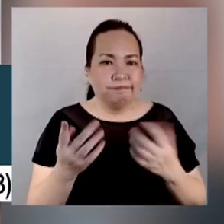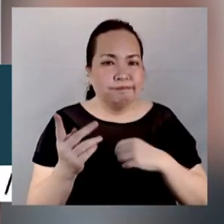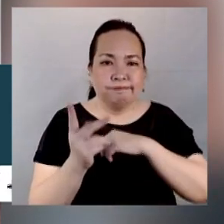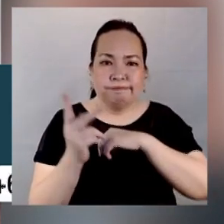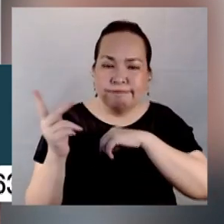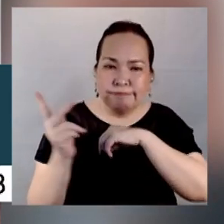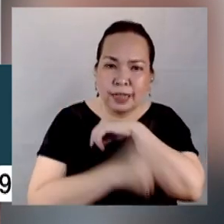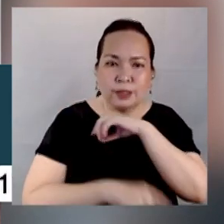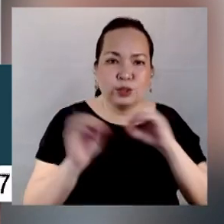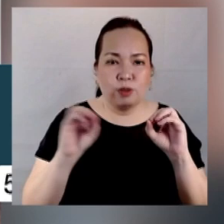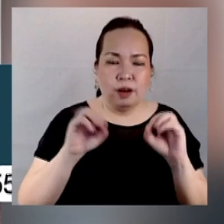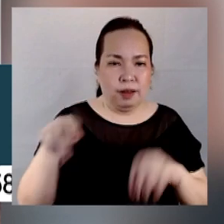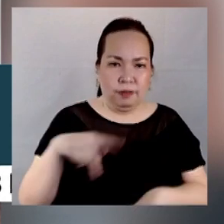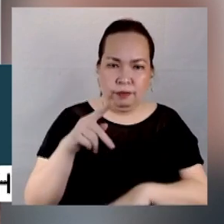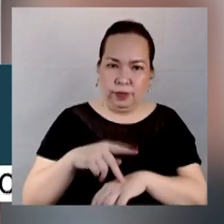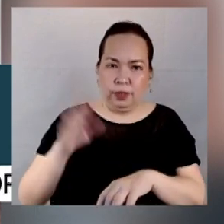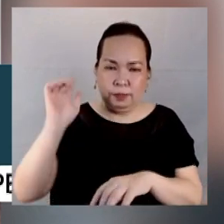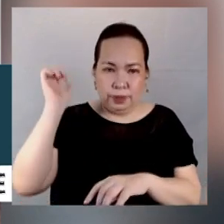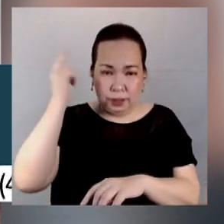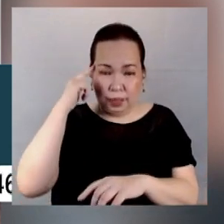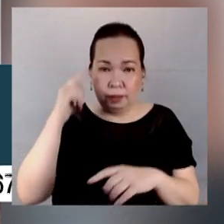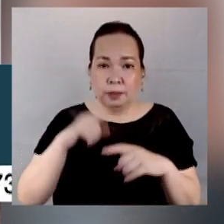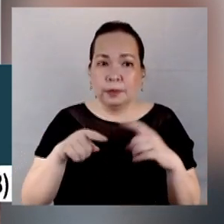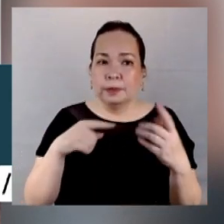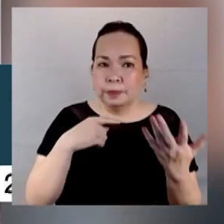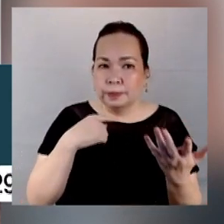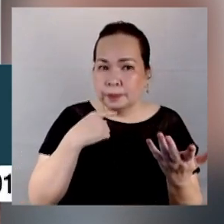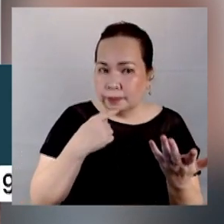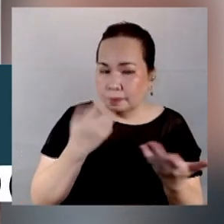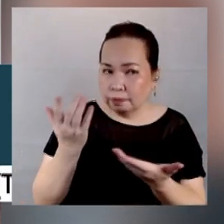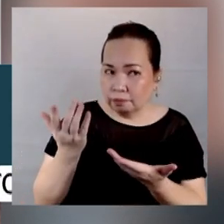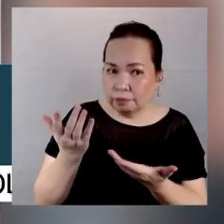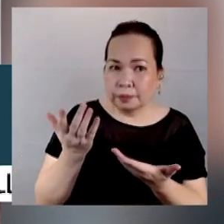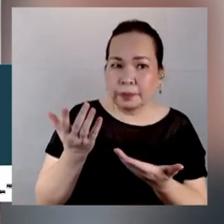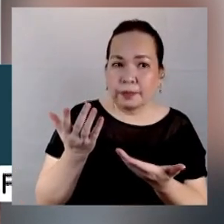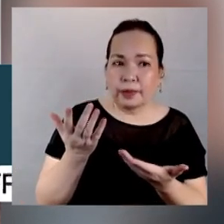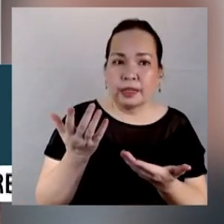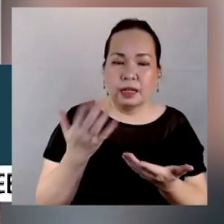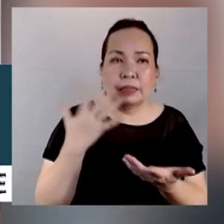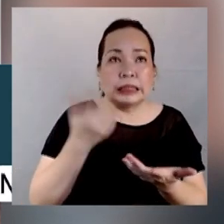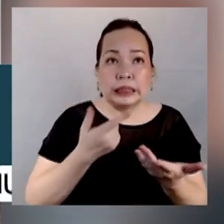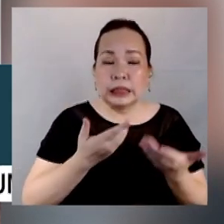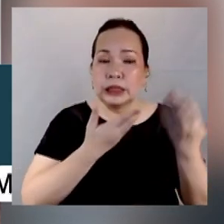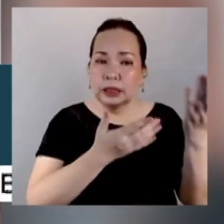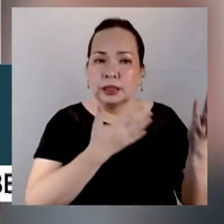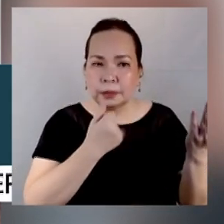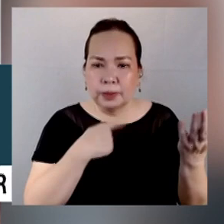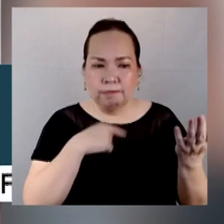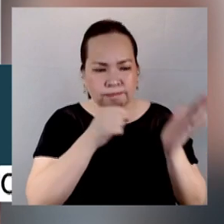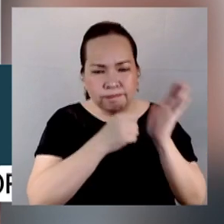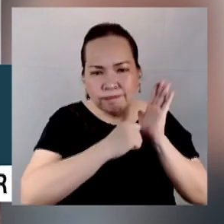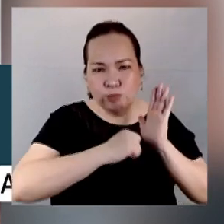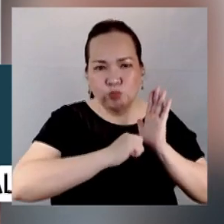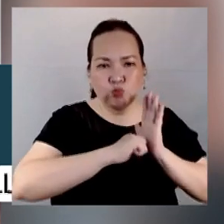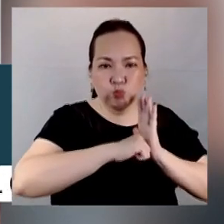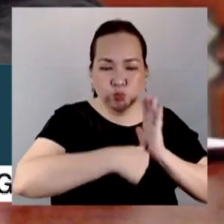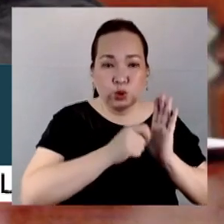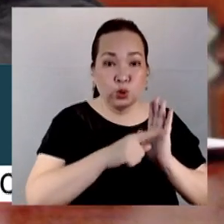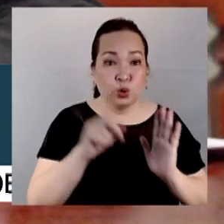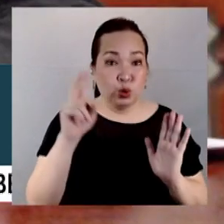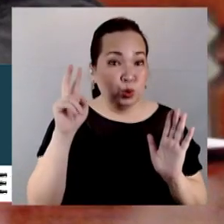Gonzalez said that Marcos' statement came after he suggested and after he underscored that the United Nations